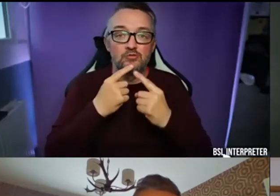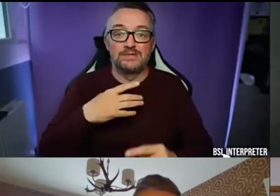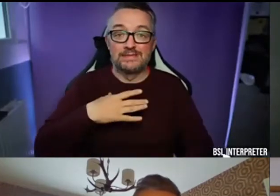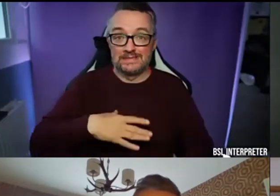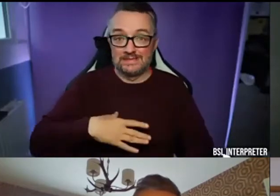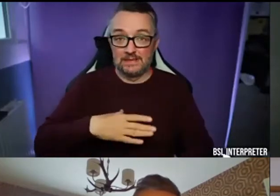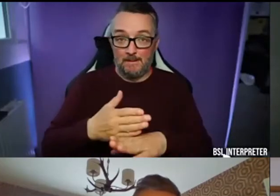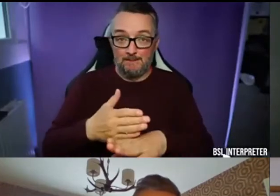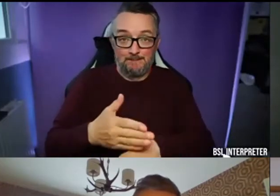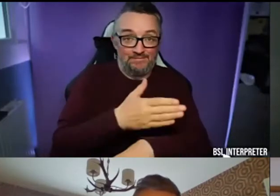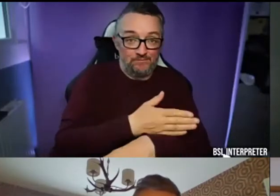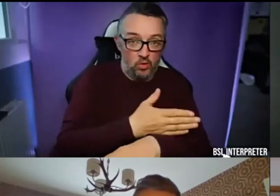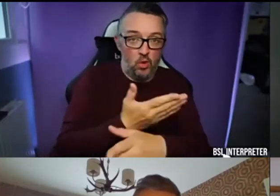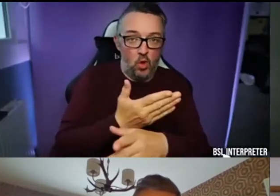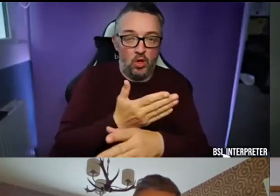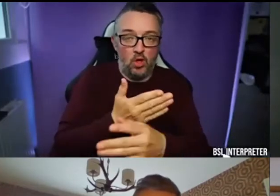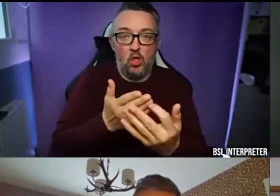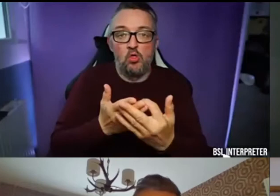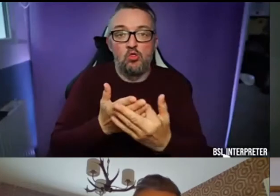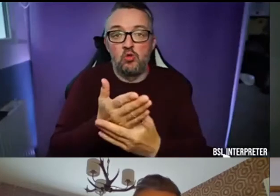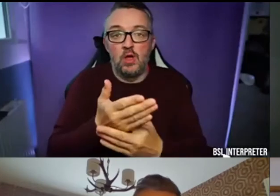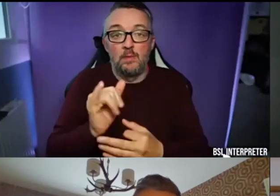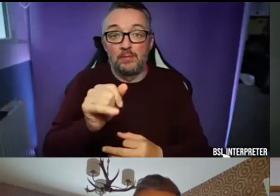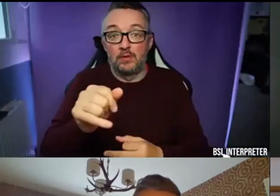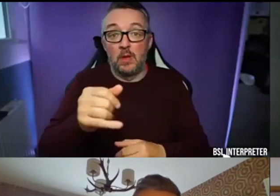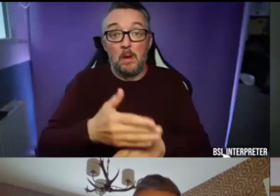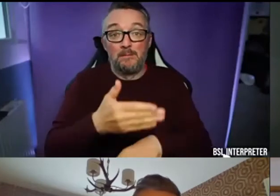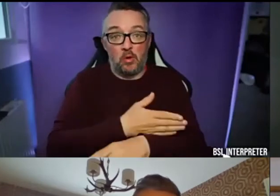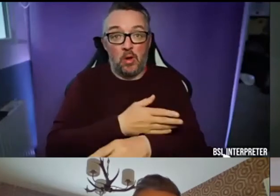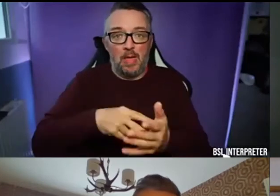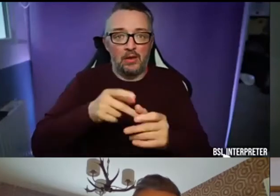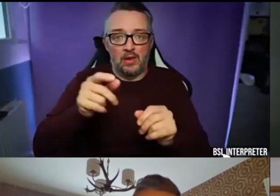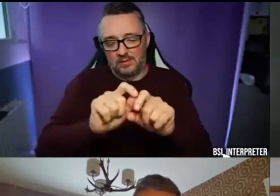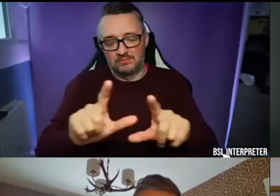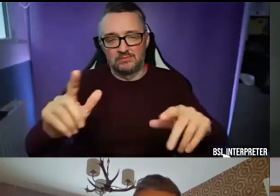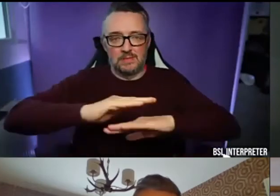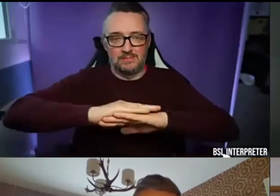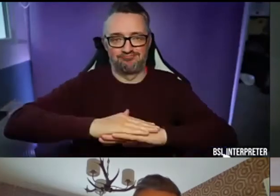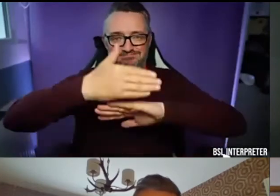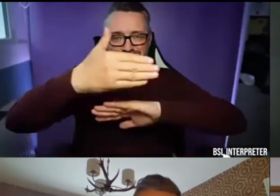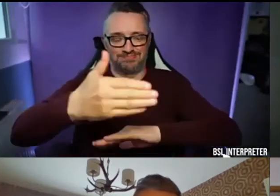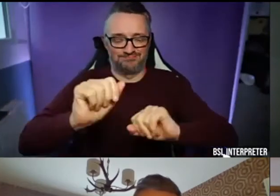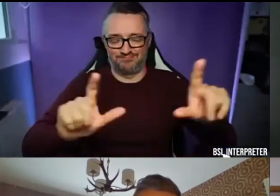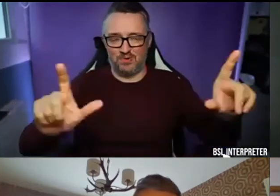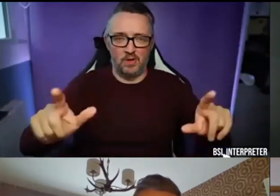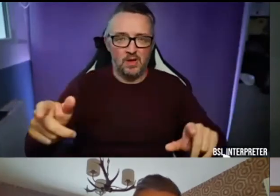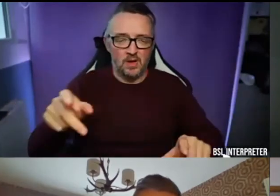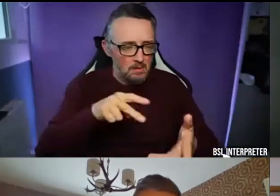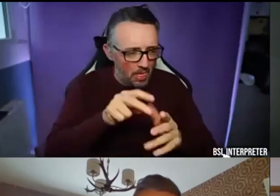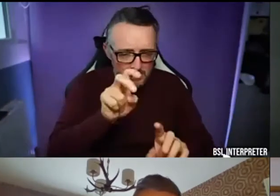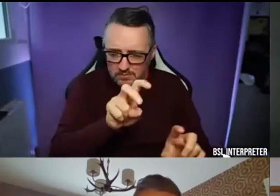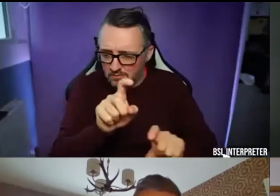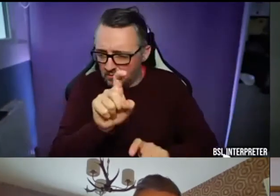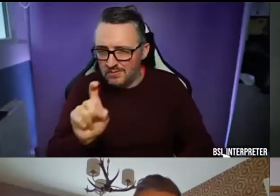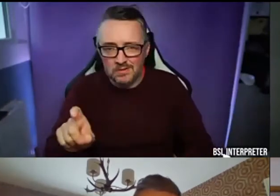journey. So before, you might have a big screen in front of you and time, and you might have a complicated journey plan. But on the move, you might have a